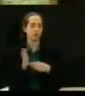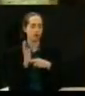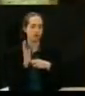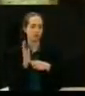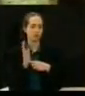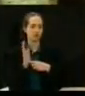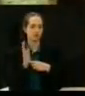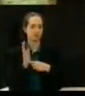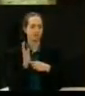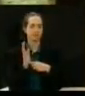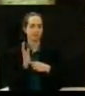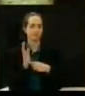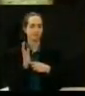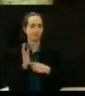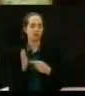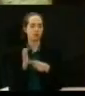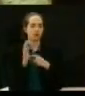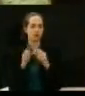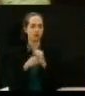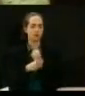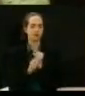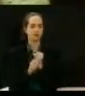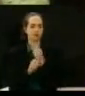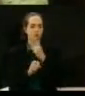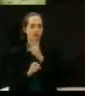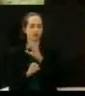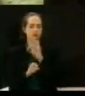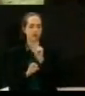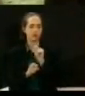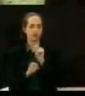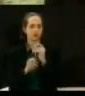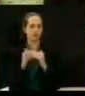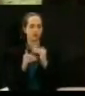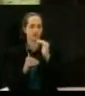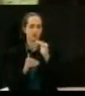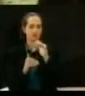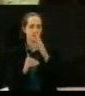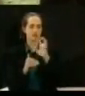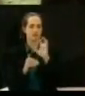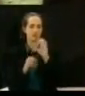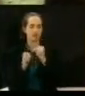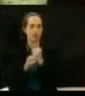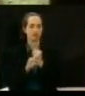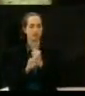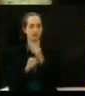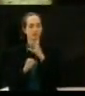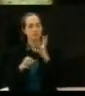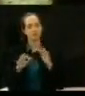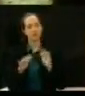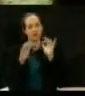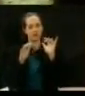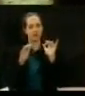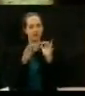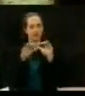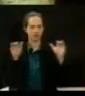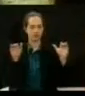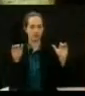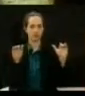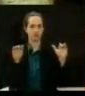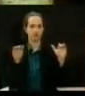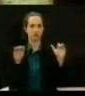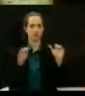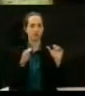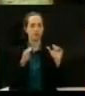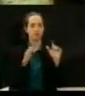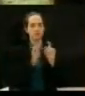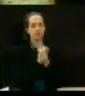1 foot above the 500-year flood elevation. The changes in the definitions were just made to make the terminology that's